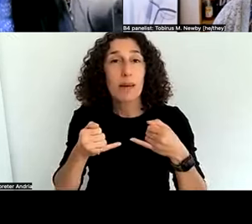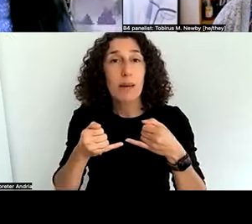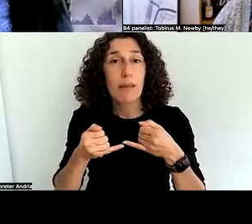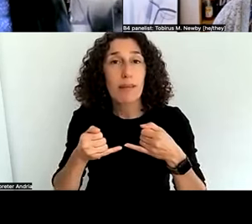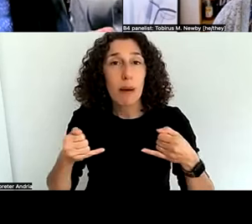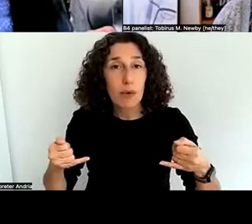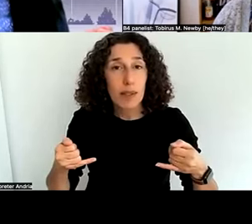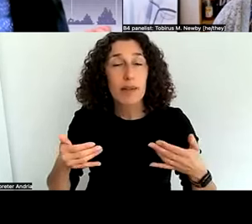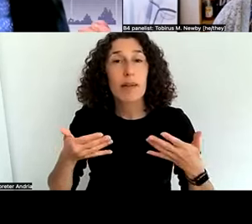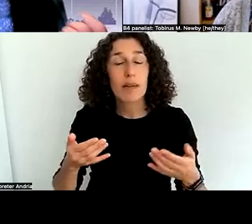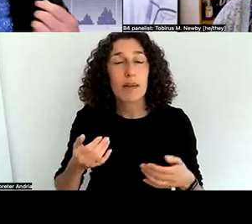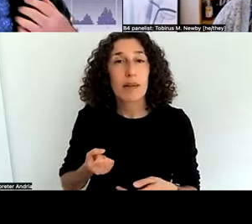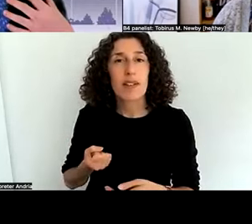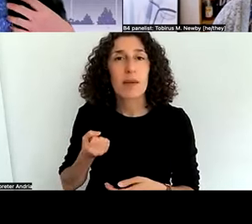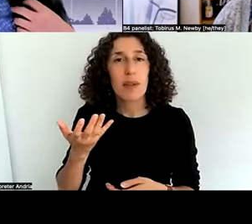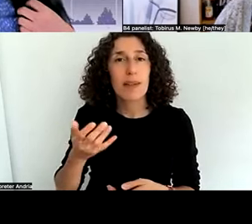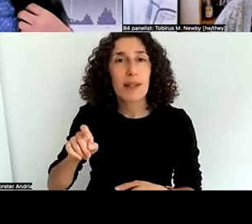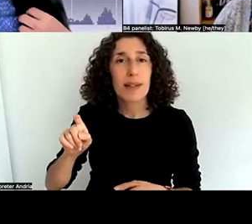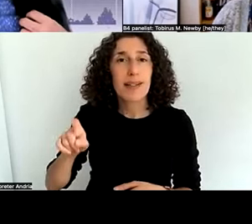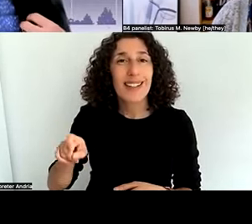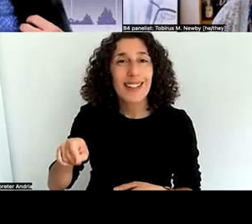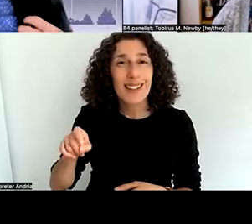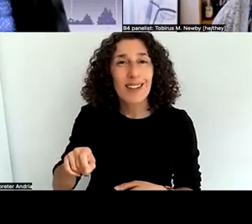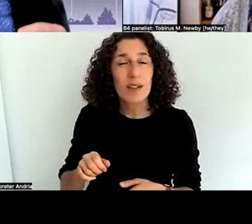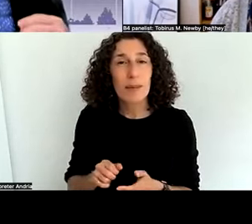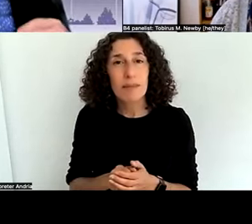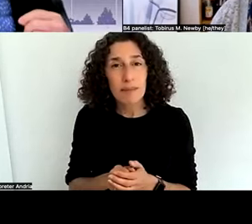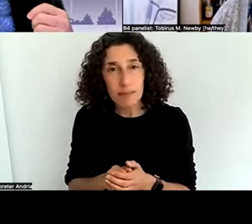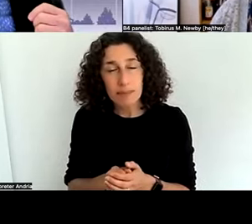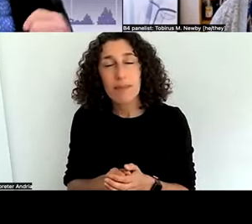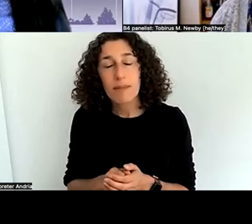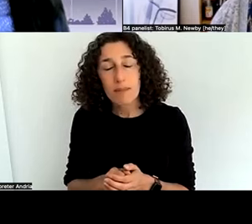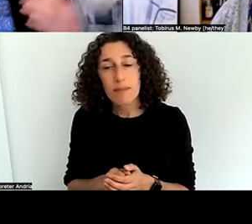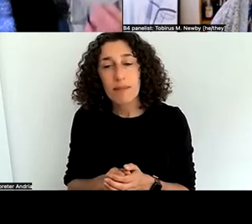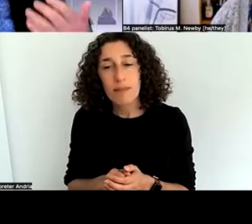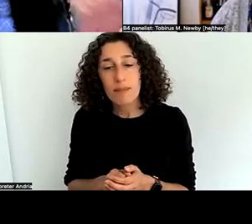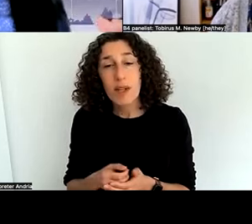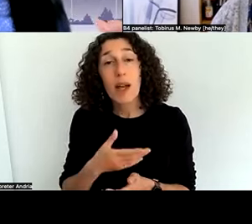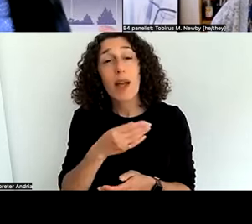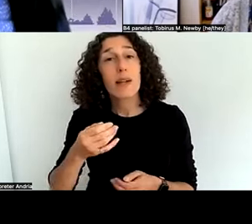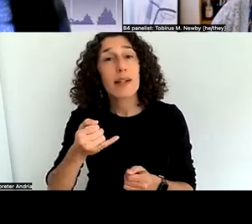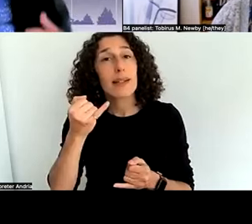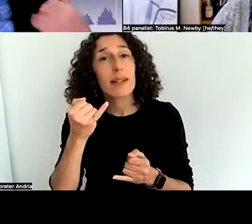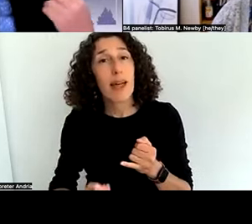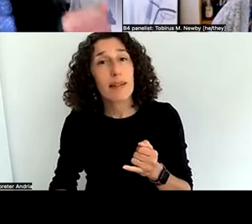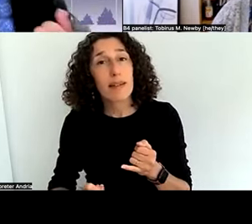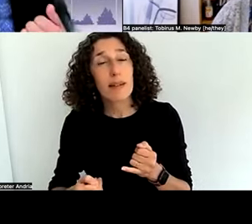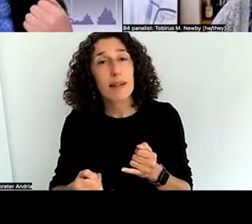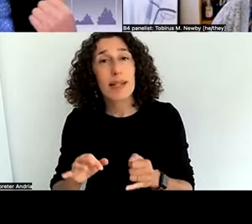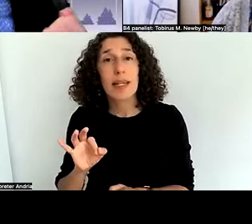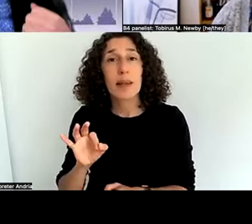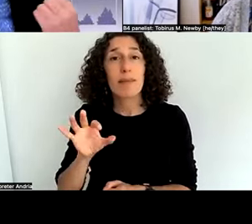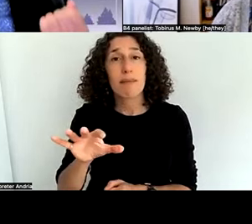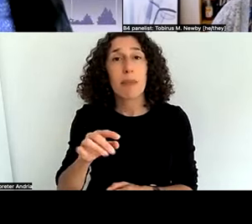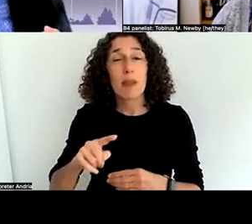needs. And lastly, about this kind of like honesty with self